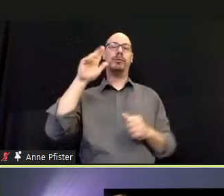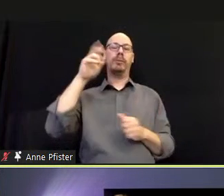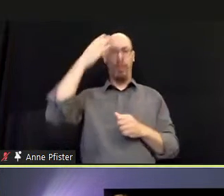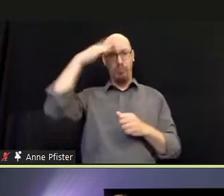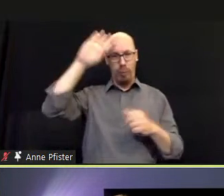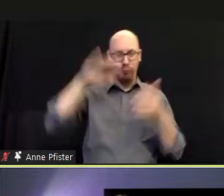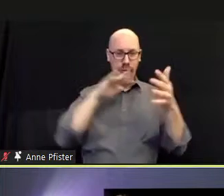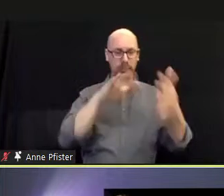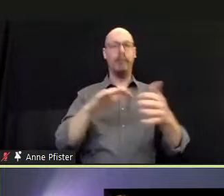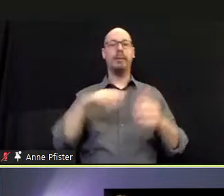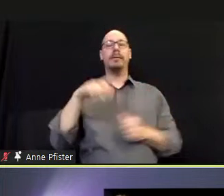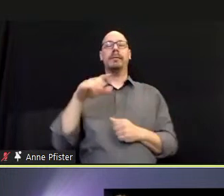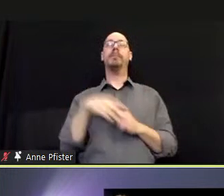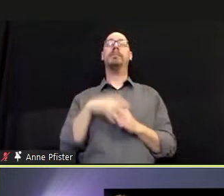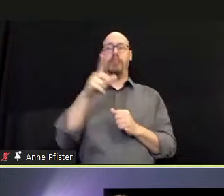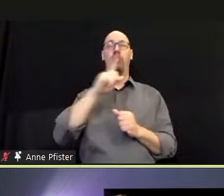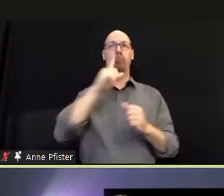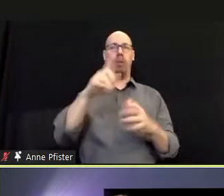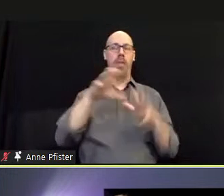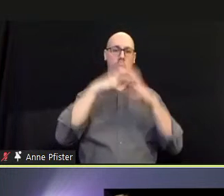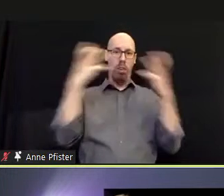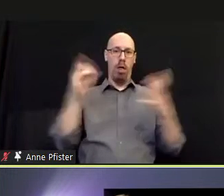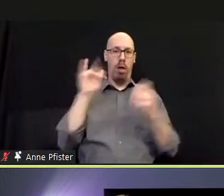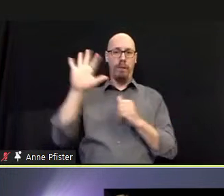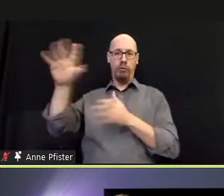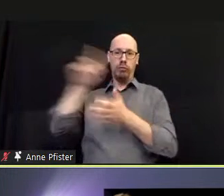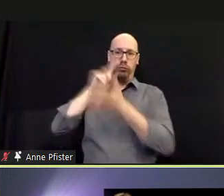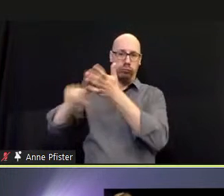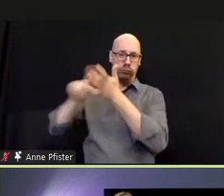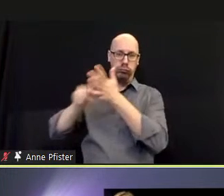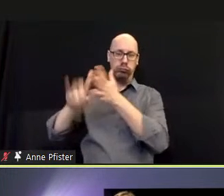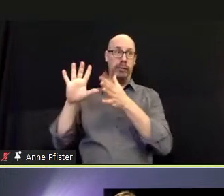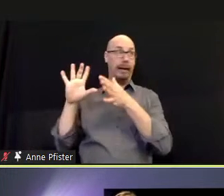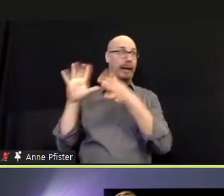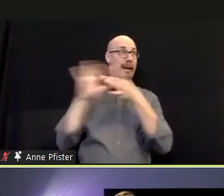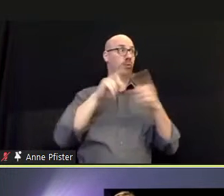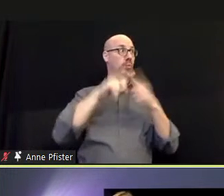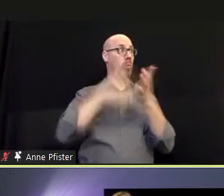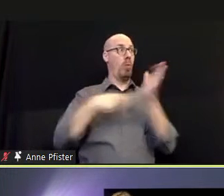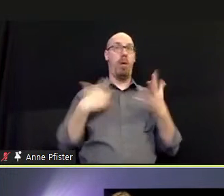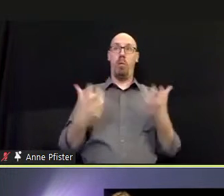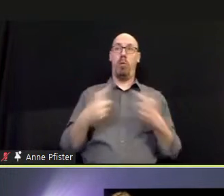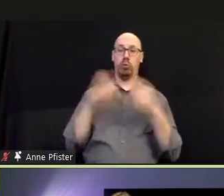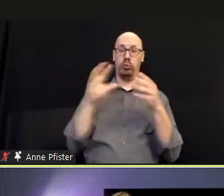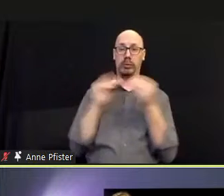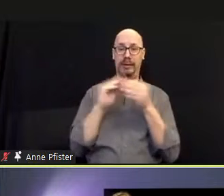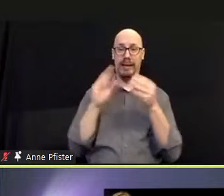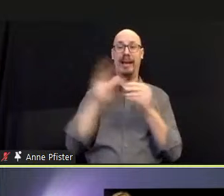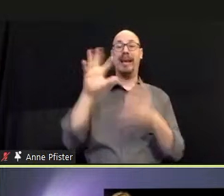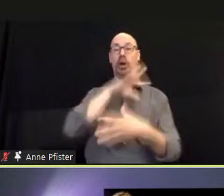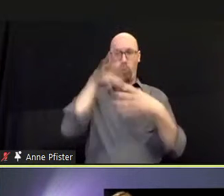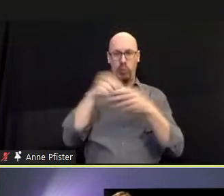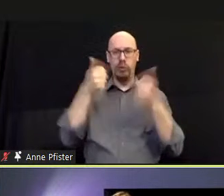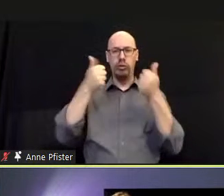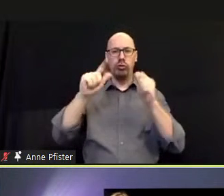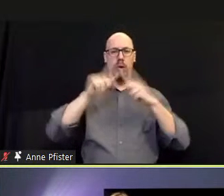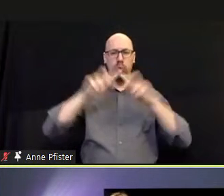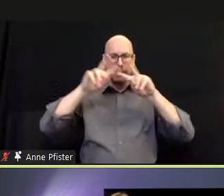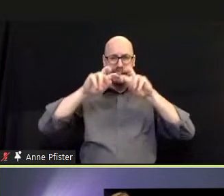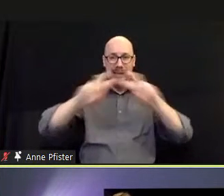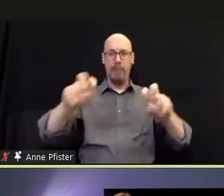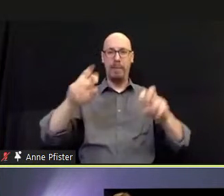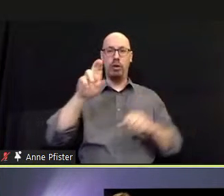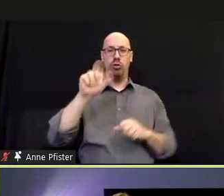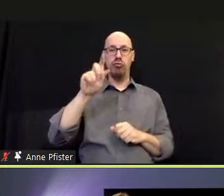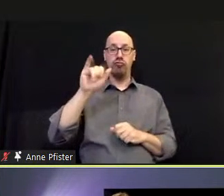there are so many that connect to what I want to say here, including trying to examine radical shifts in